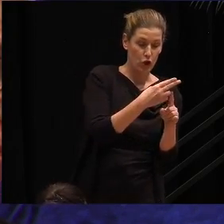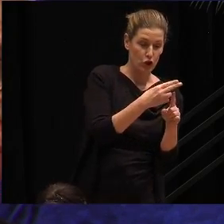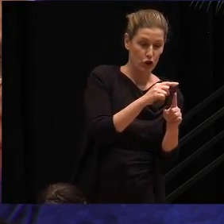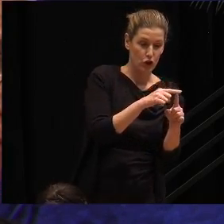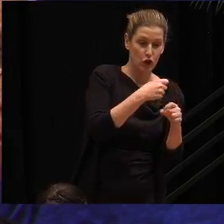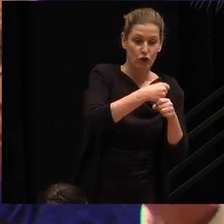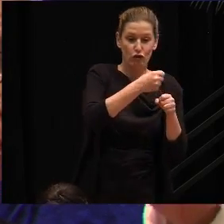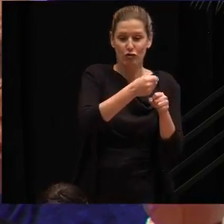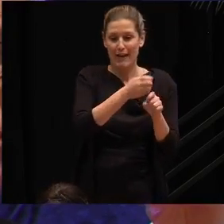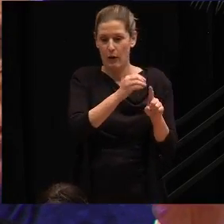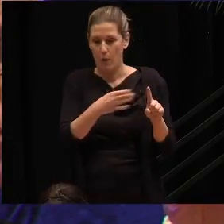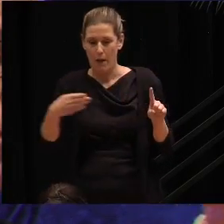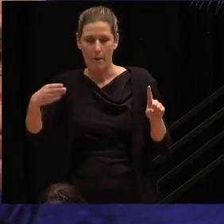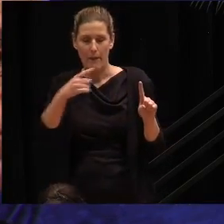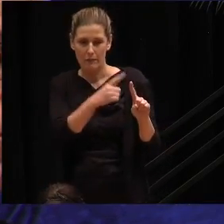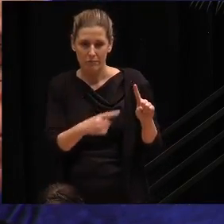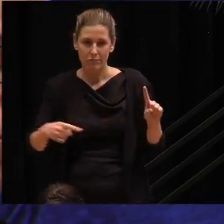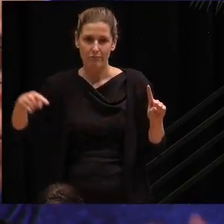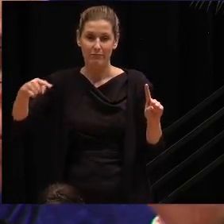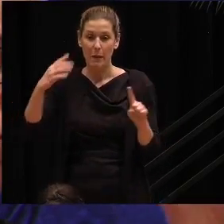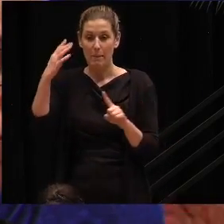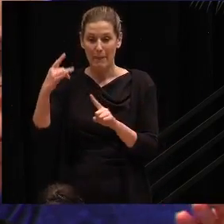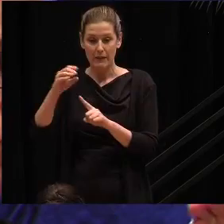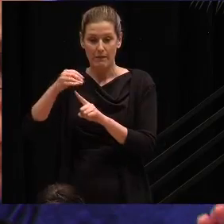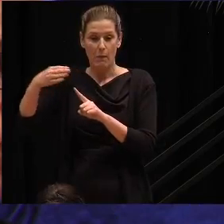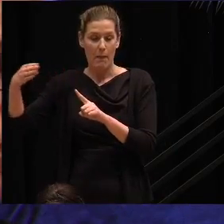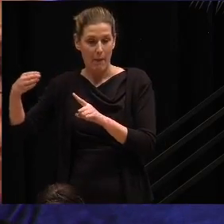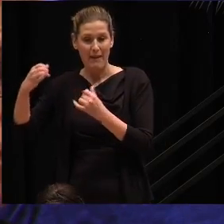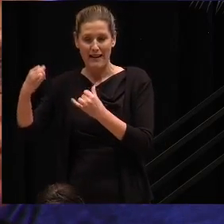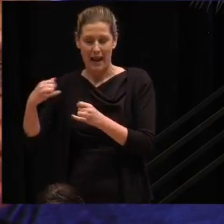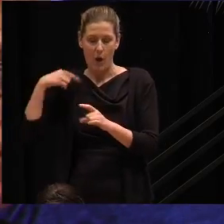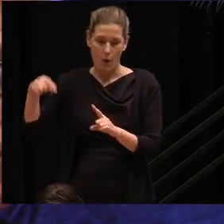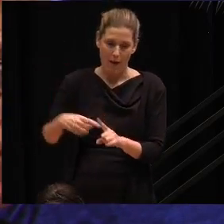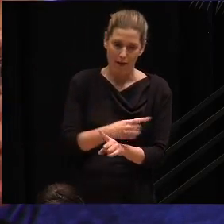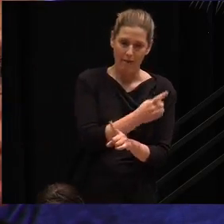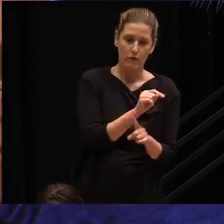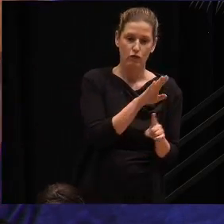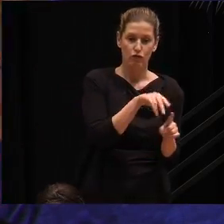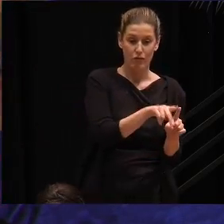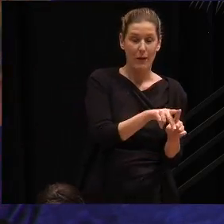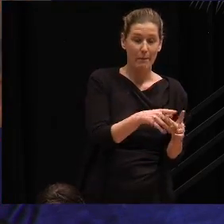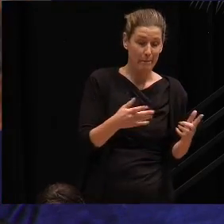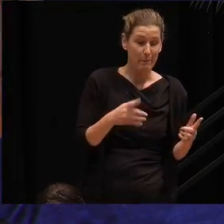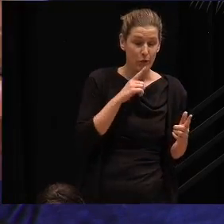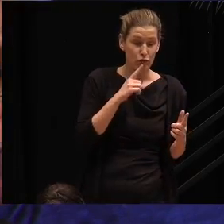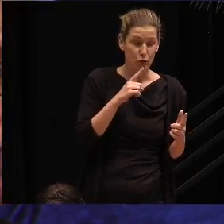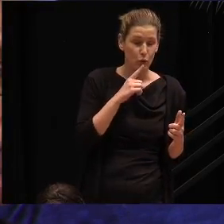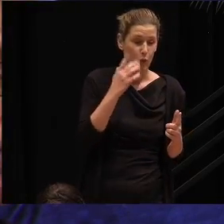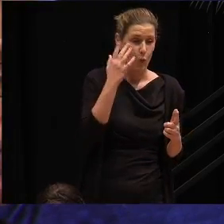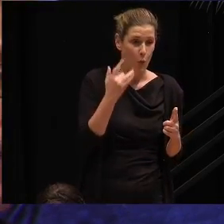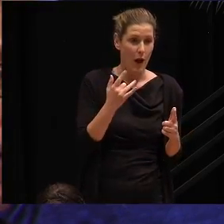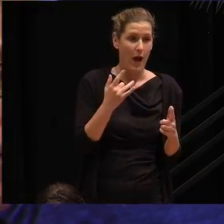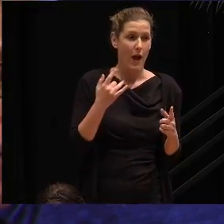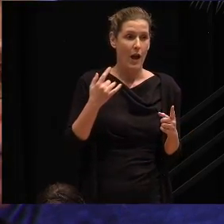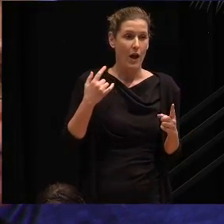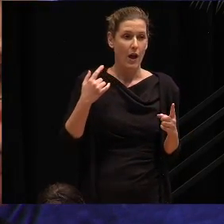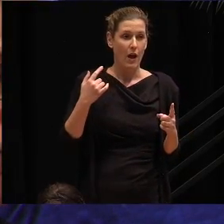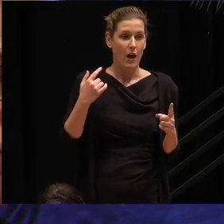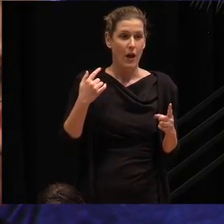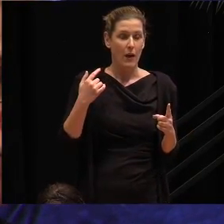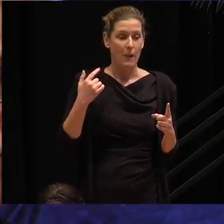the Barack Obama. And because of Barack Obama, we have Donald Trump. Yes, we do, because we